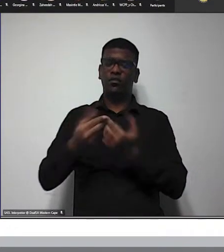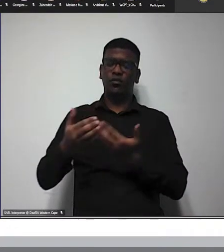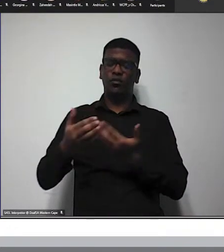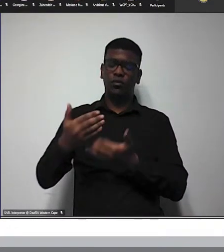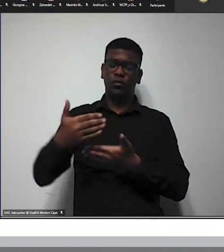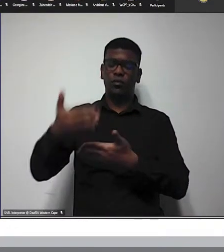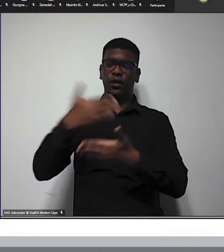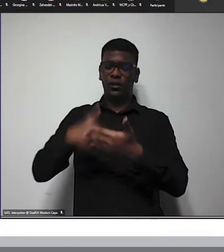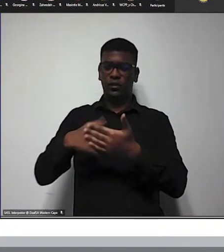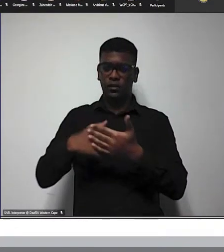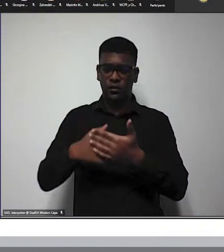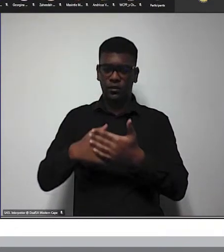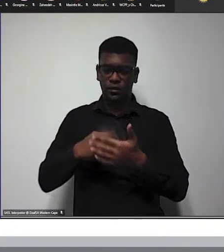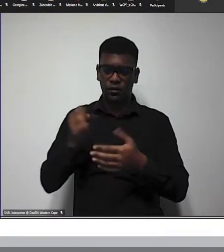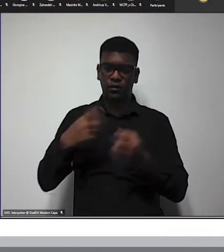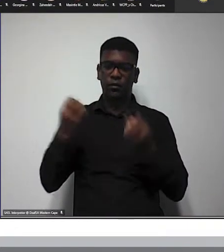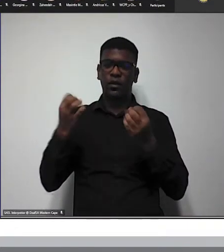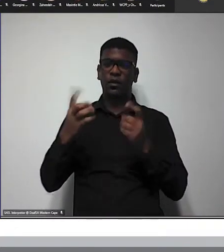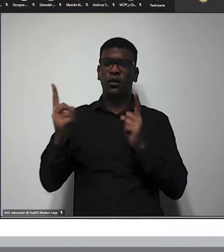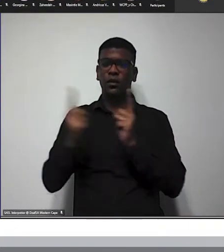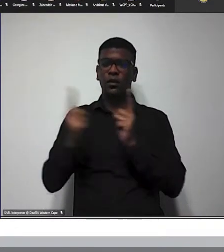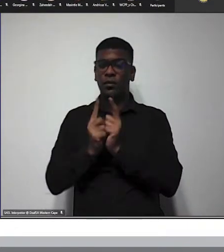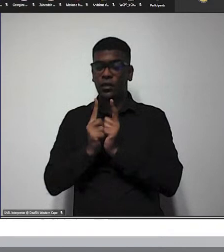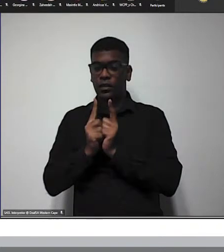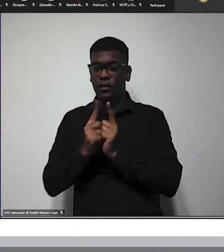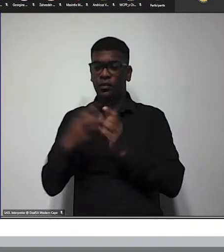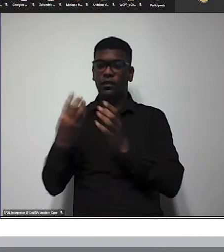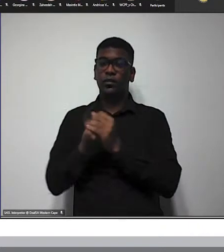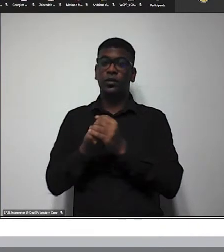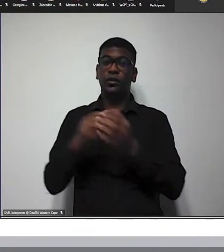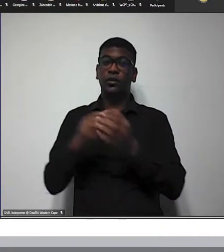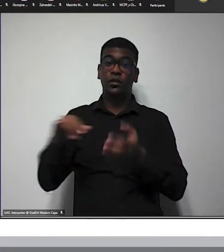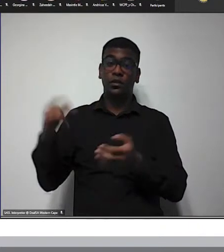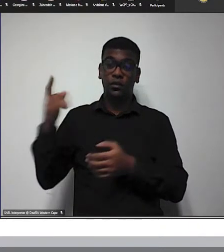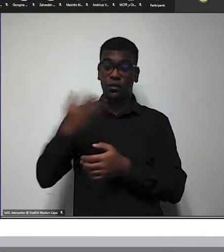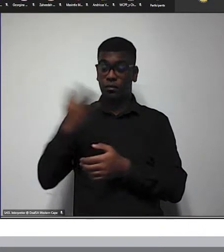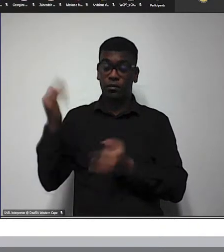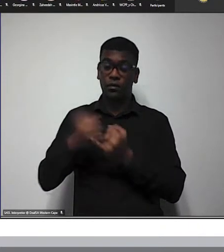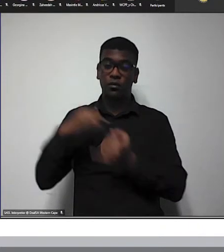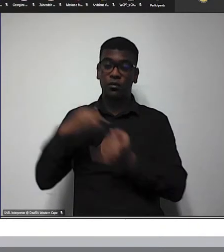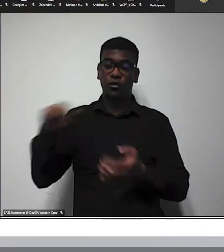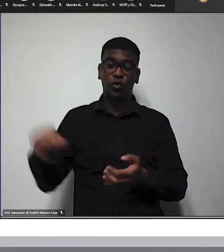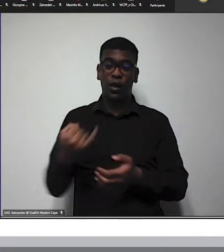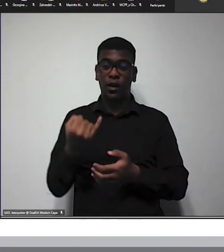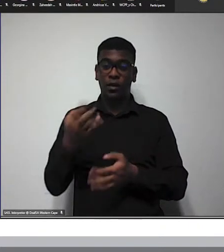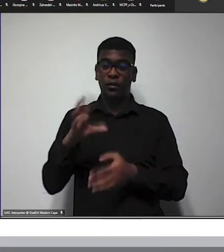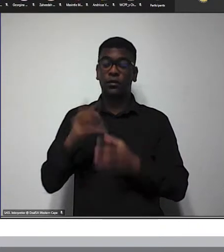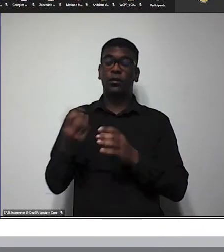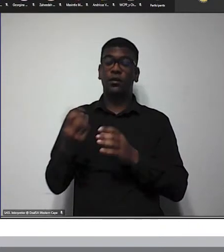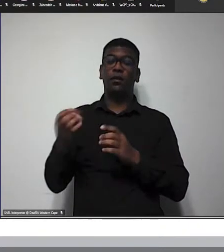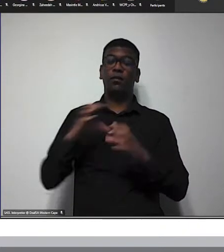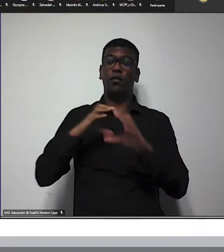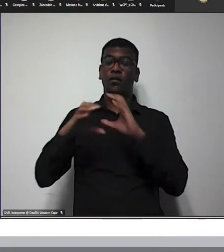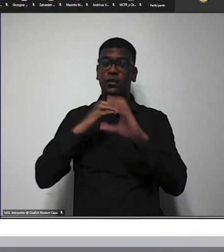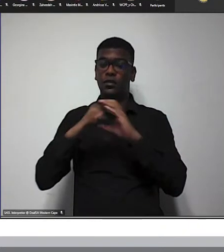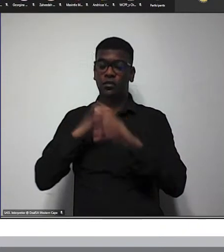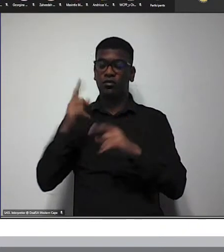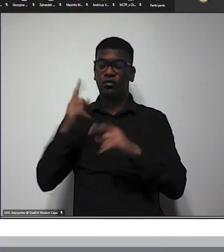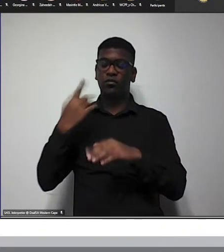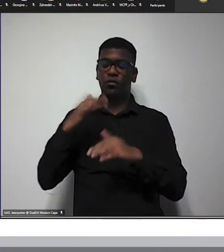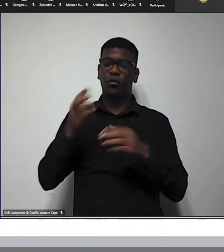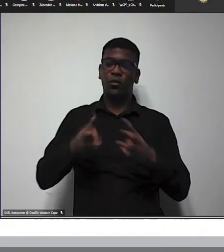as I said, we are meeting with them in July to take the conversation forward as well. And I know